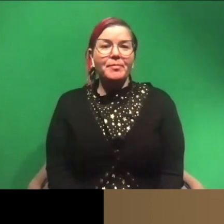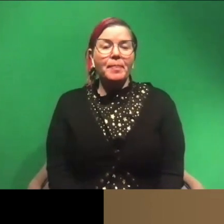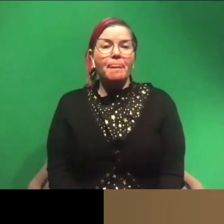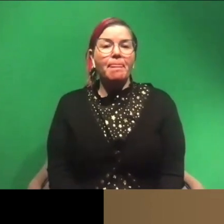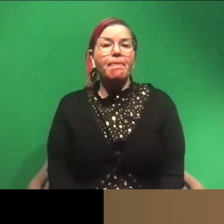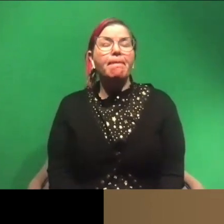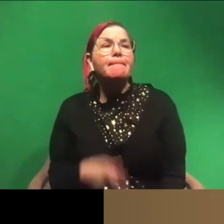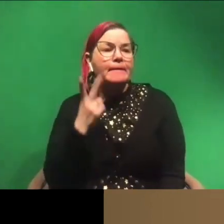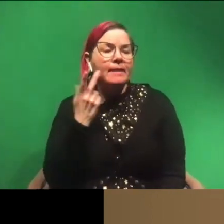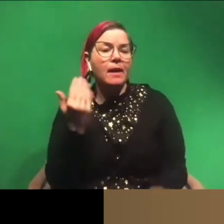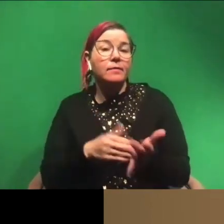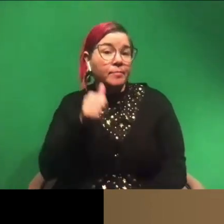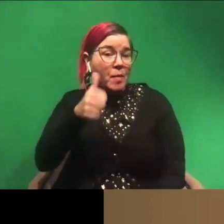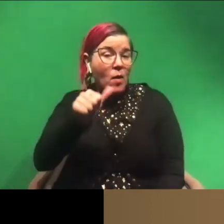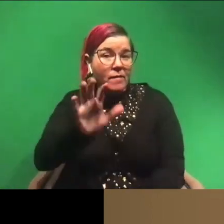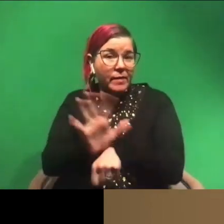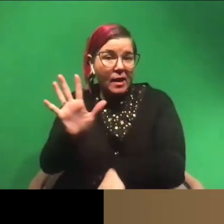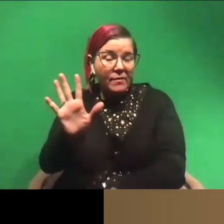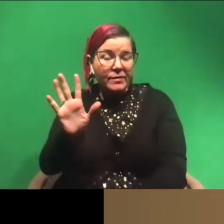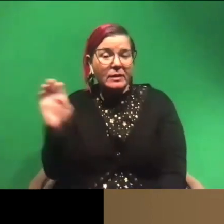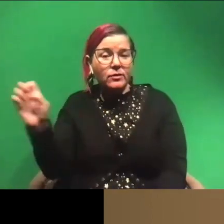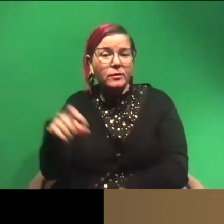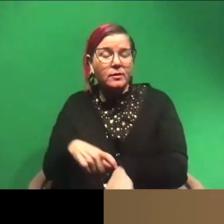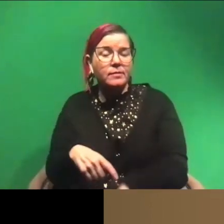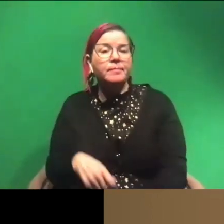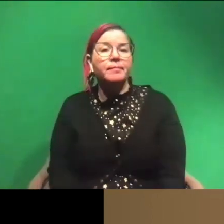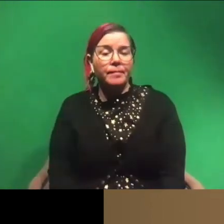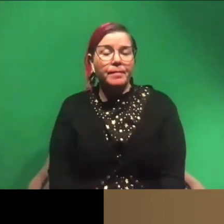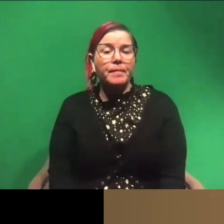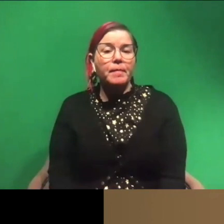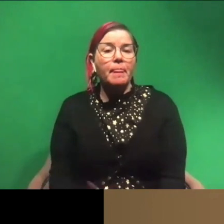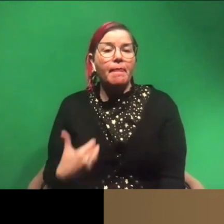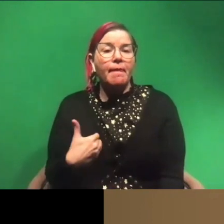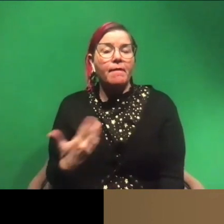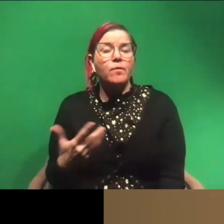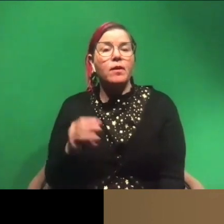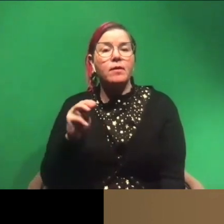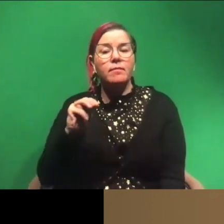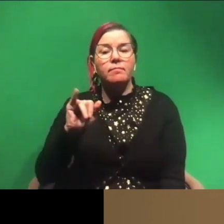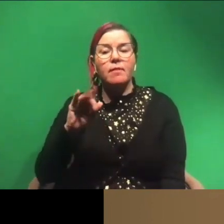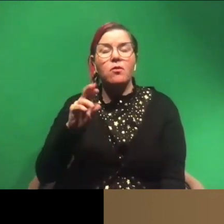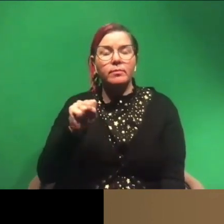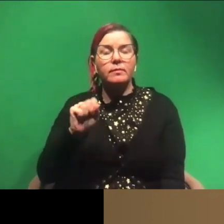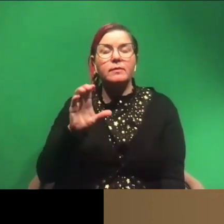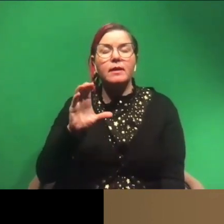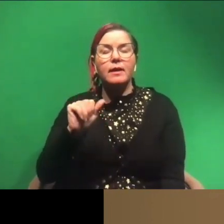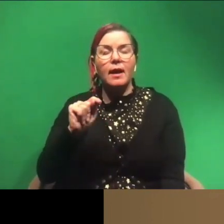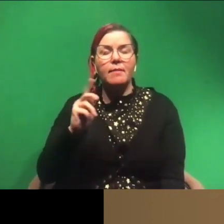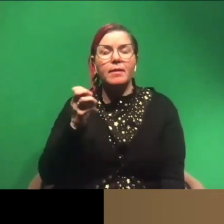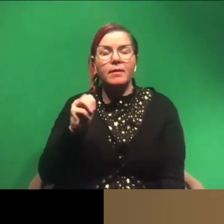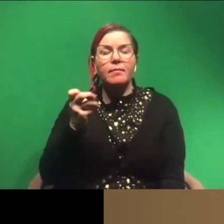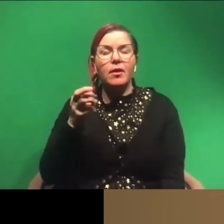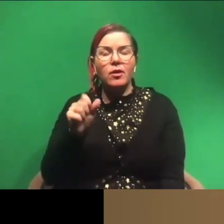Let's see. Again, tomorrow, 5 p.m. 5 p.m. Eastern, we've got Microbes with Kat Milligan-Meyer. Next week